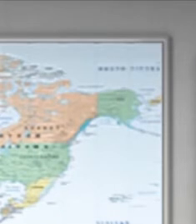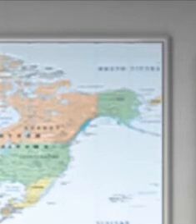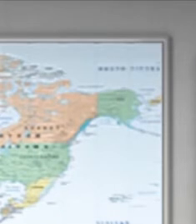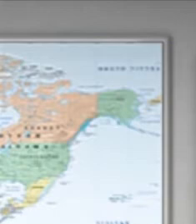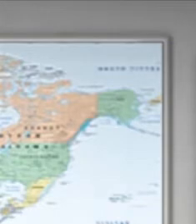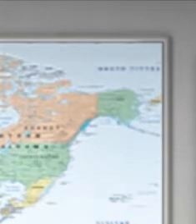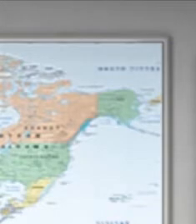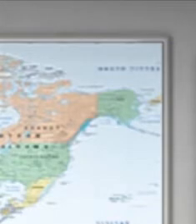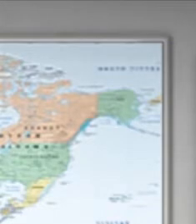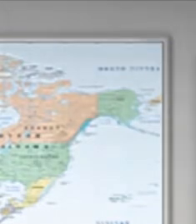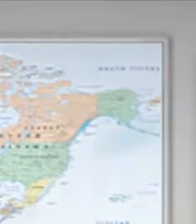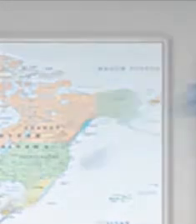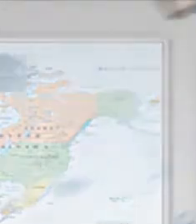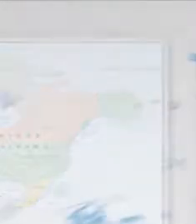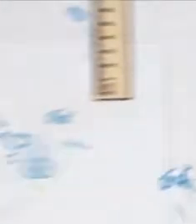bye!